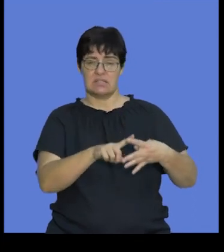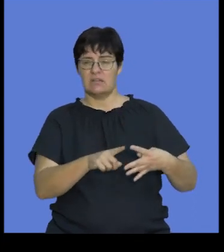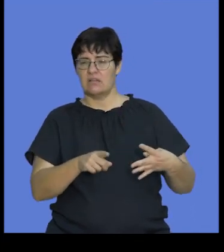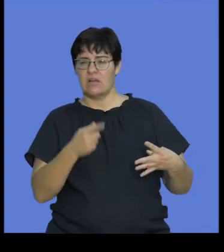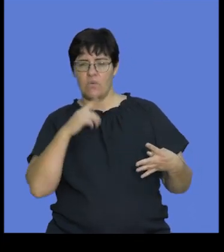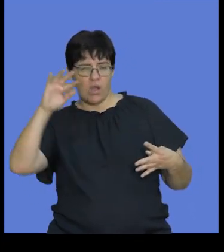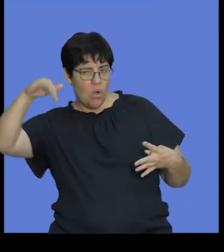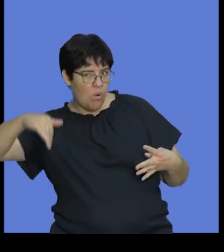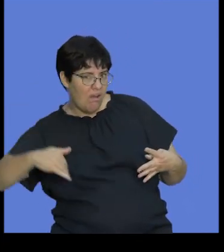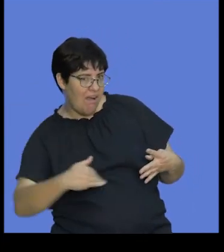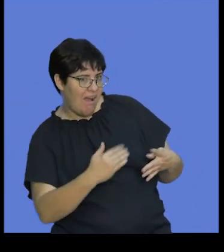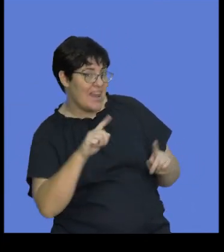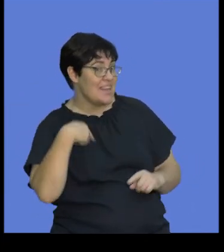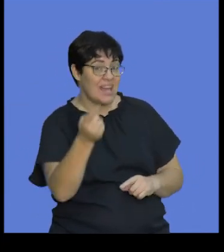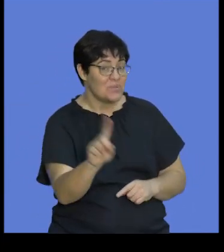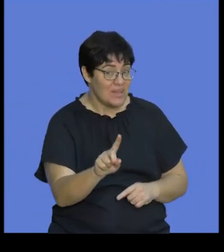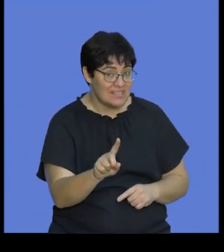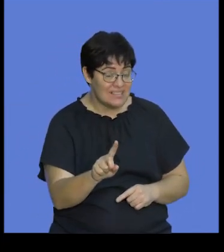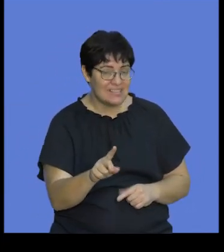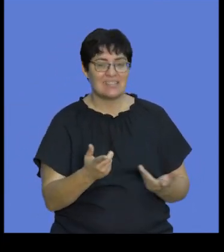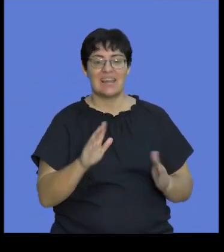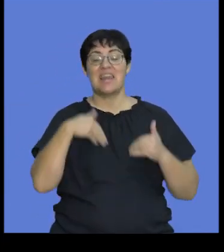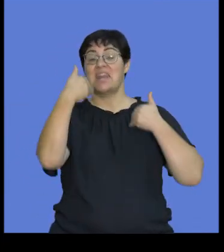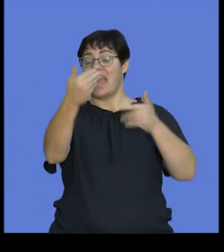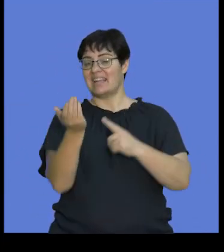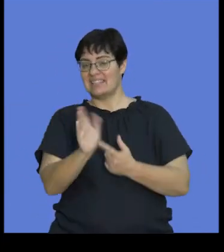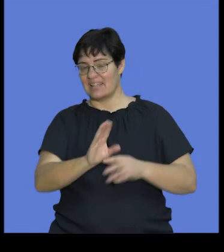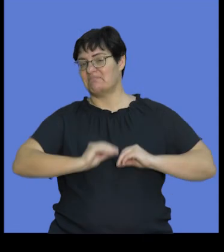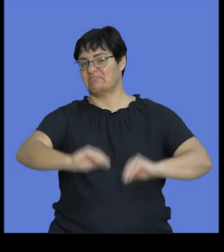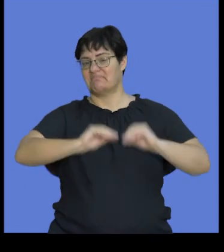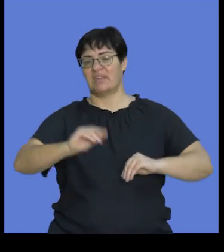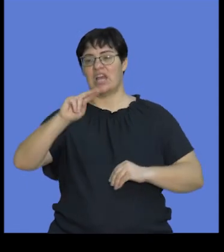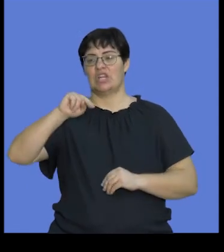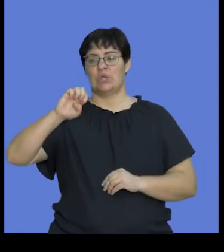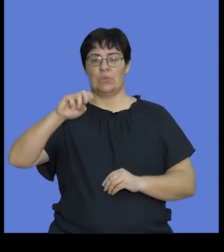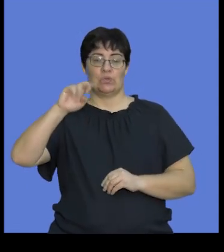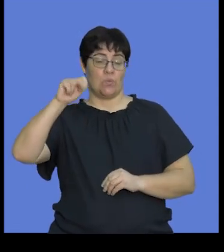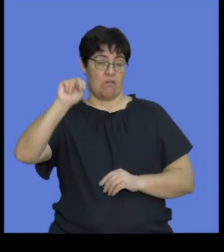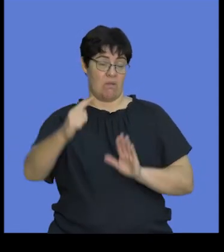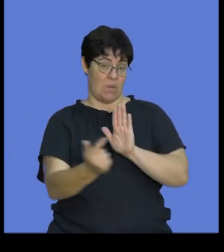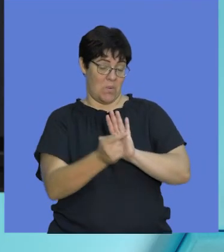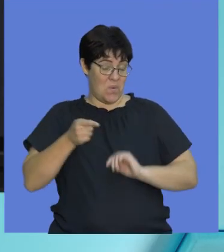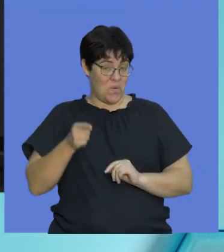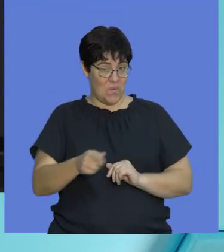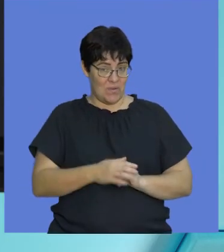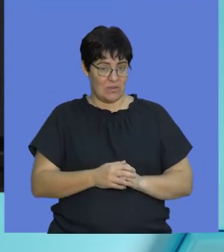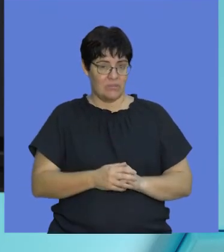properties. I think you can probably sense where we're going in the next question, which is going to, next session, it's going to be Newton's laws.